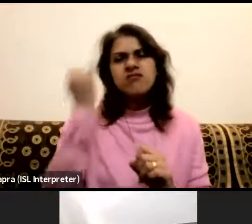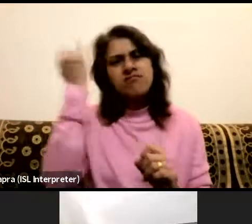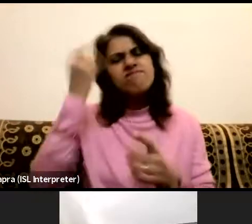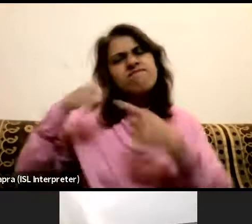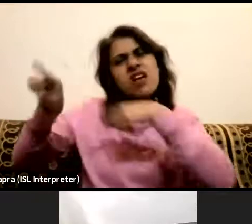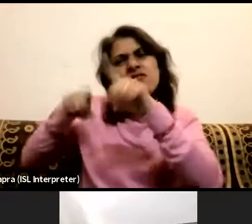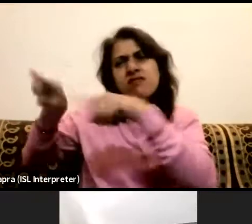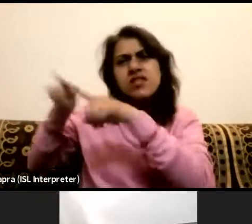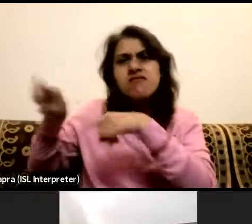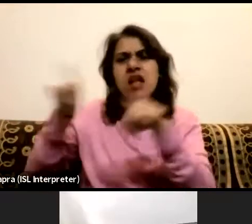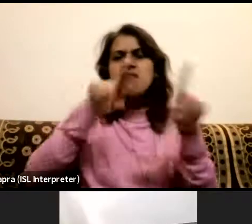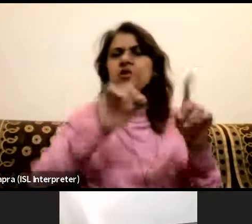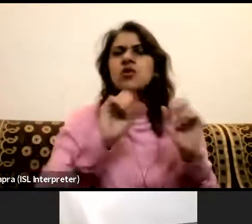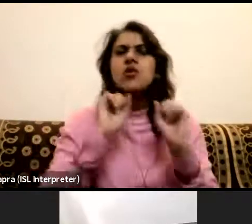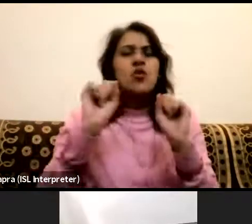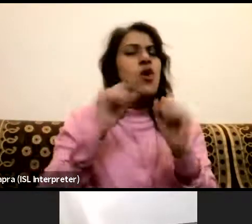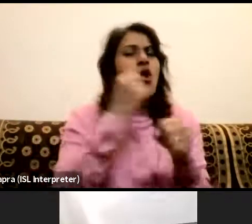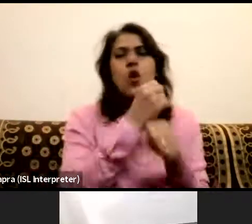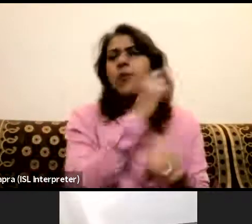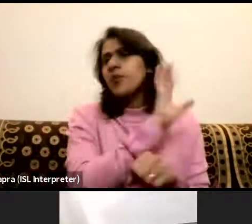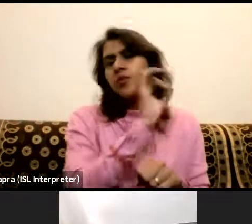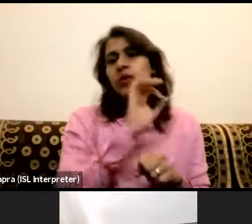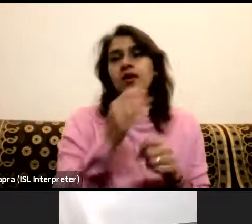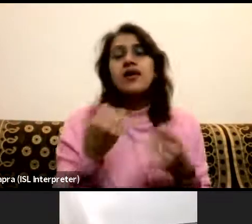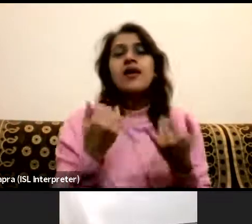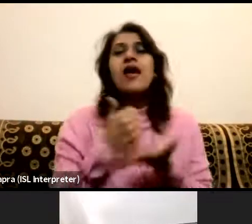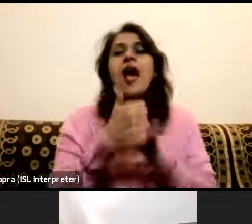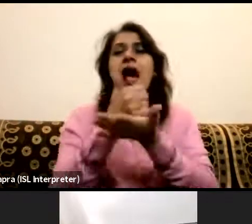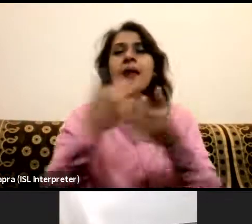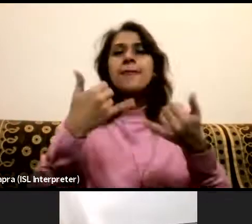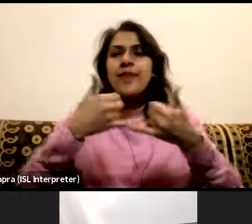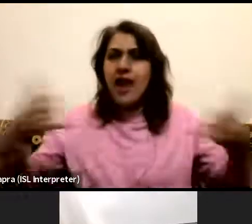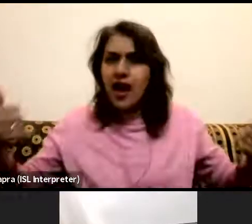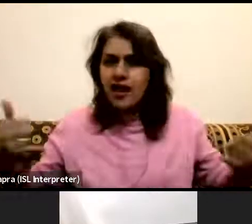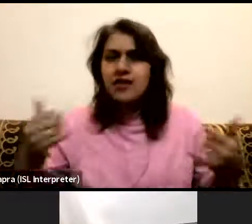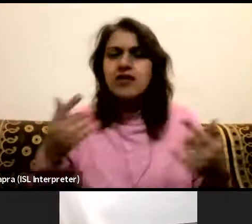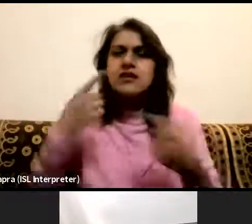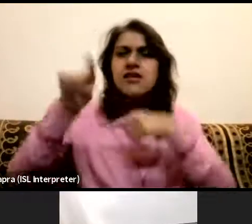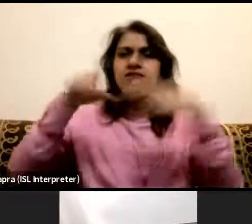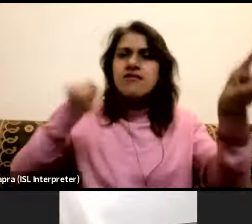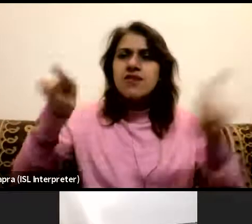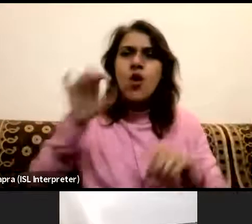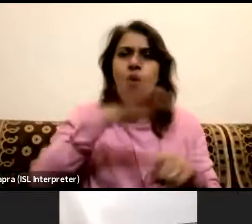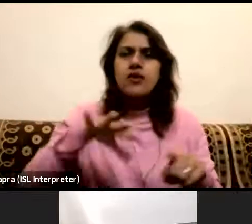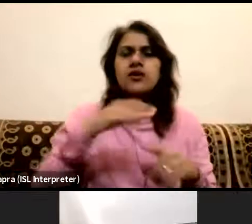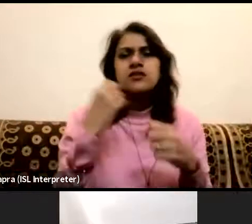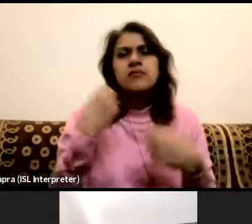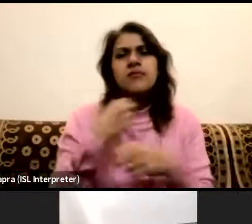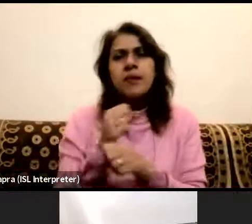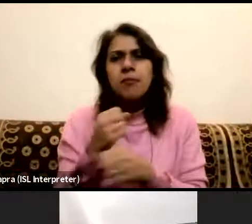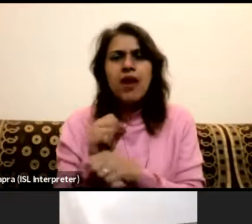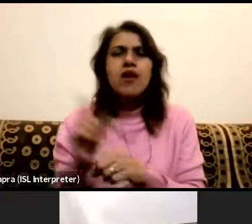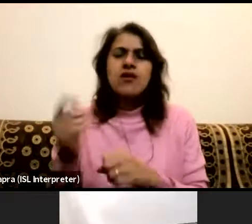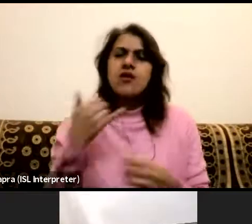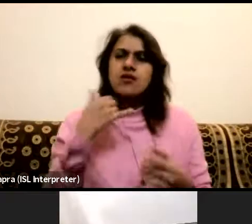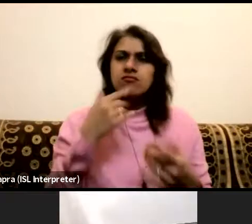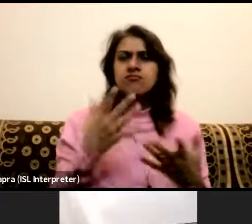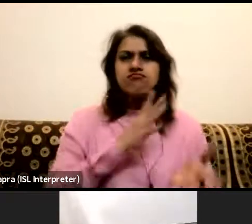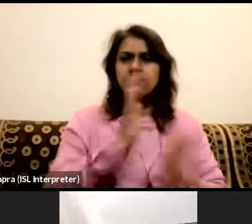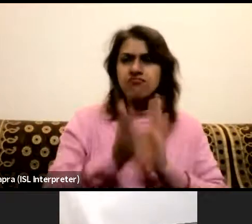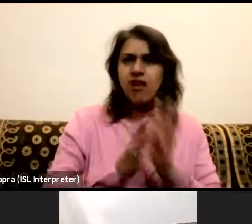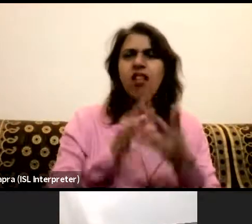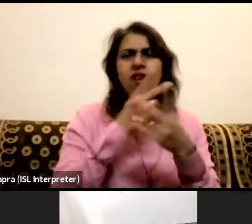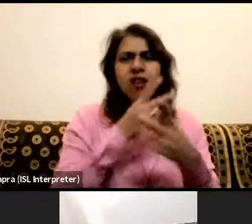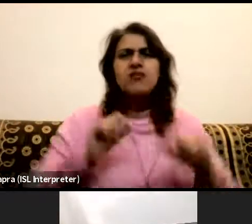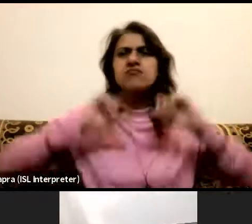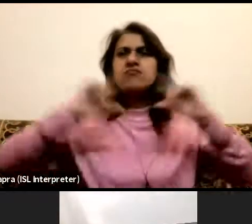We ourselves set a helpline. I think there was a lot of collaboration which happened from across board, across